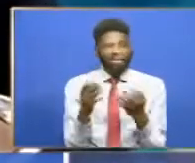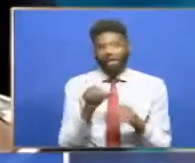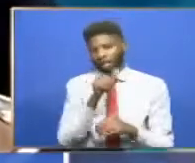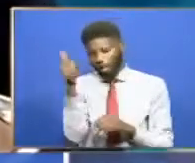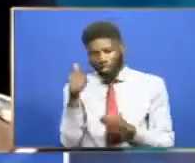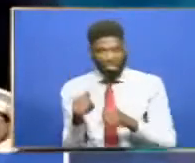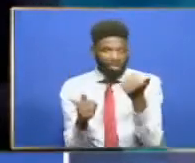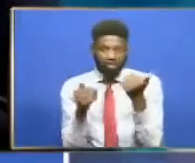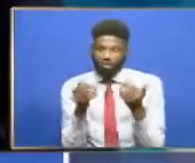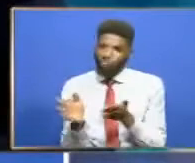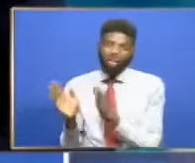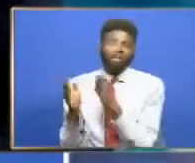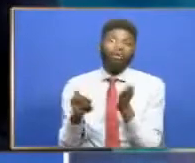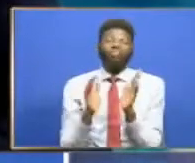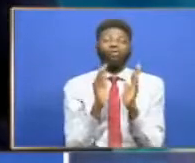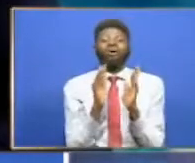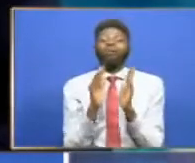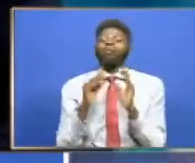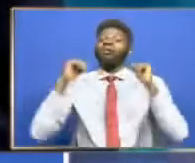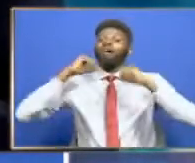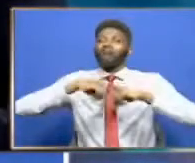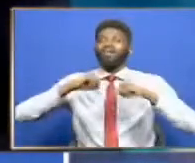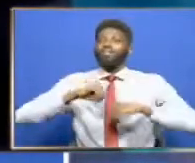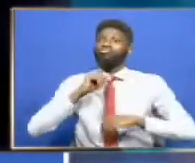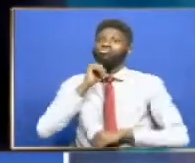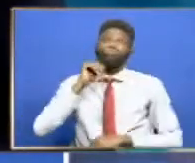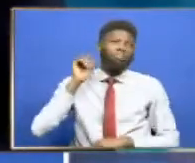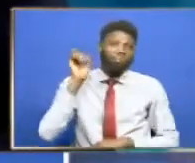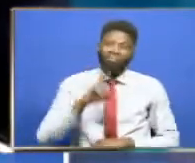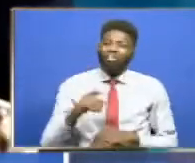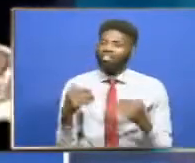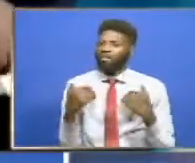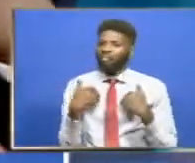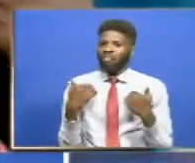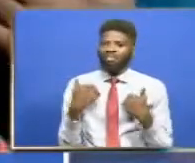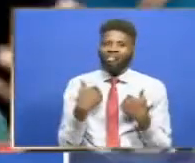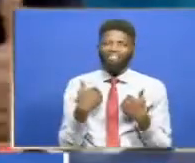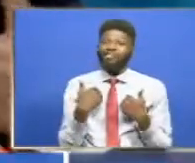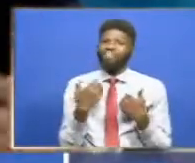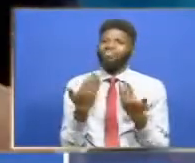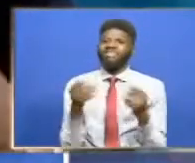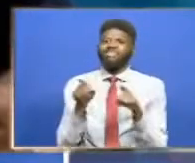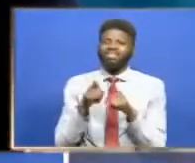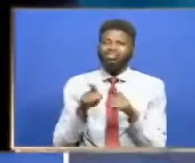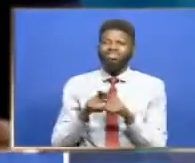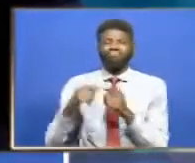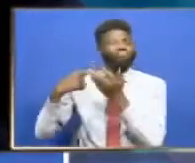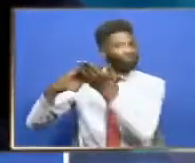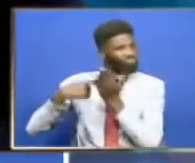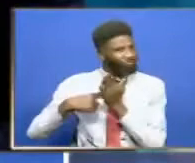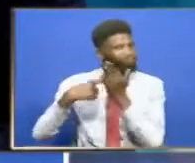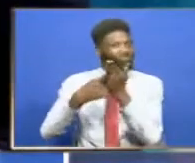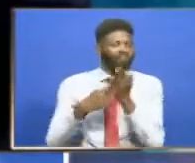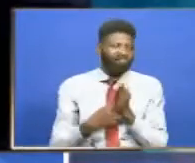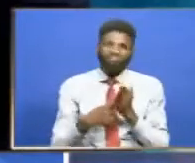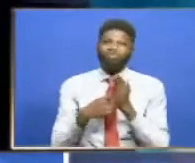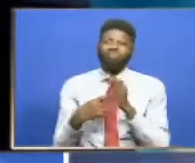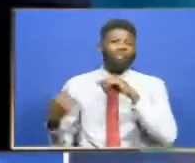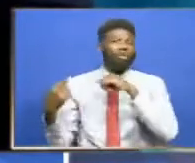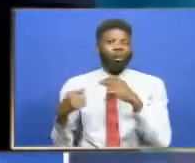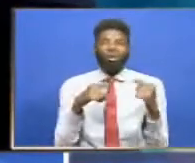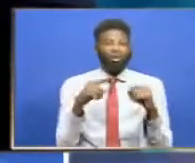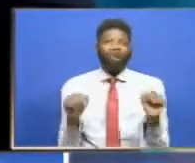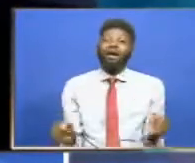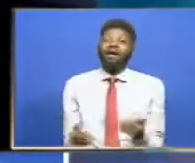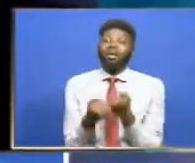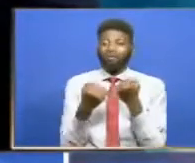consensus without necessarily having these acrimonious discussions that we experience day in, day out.